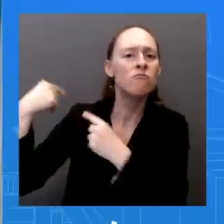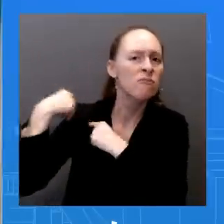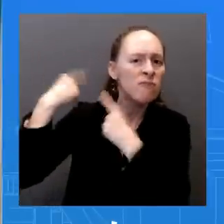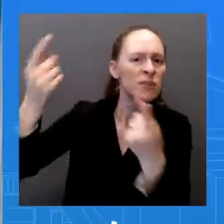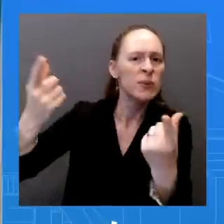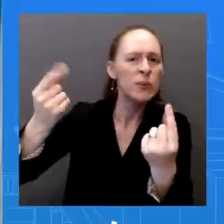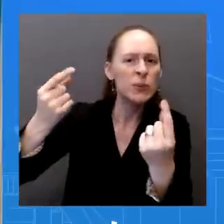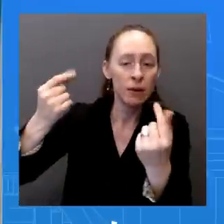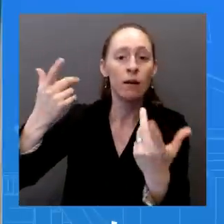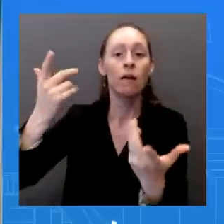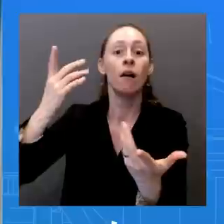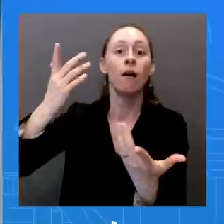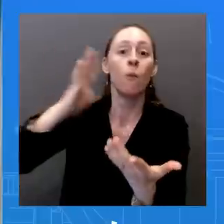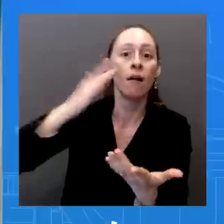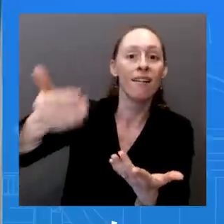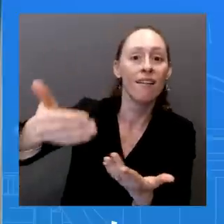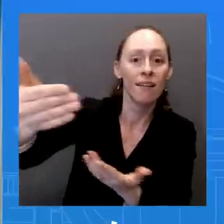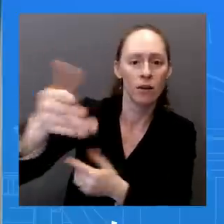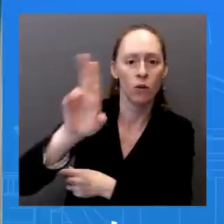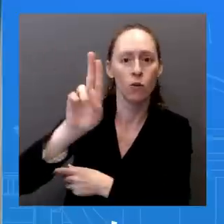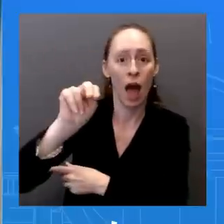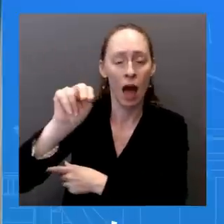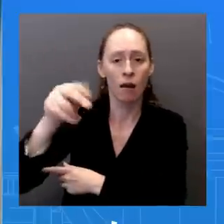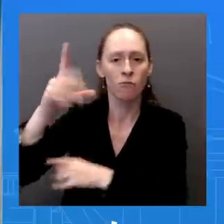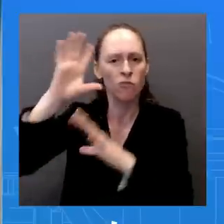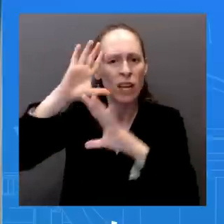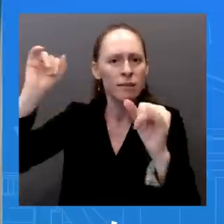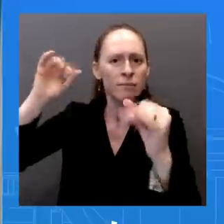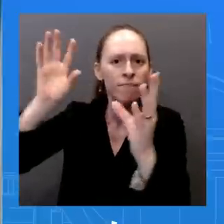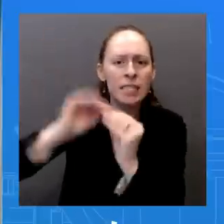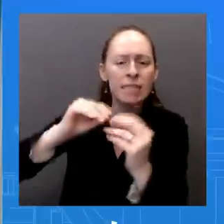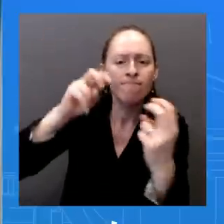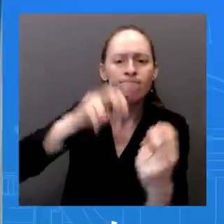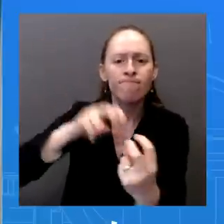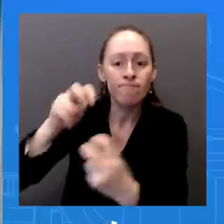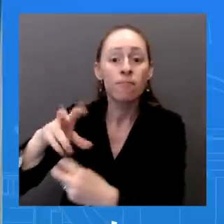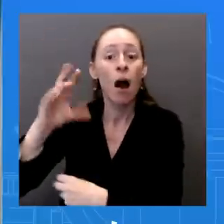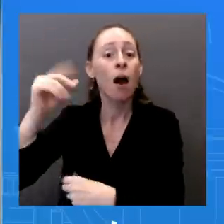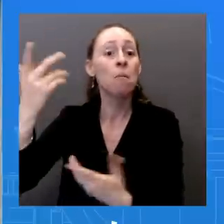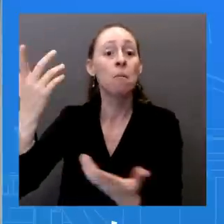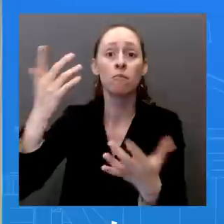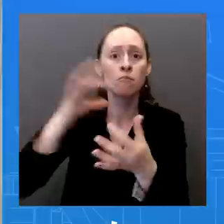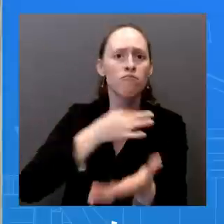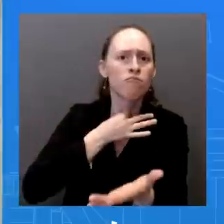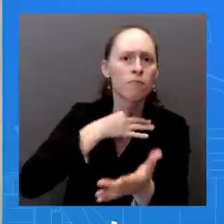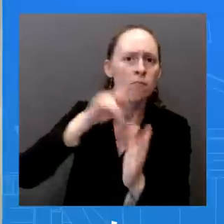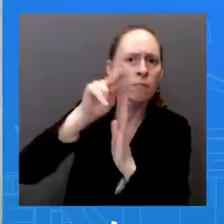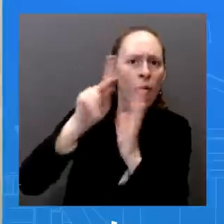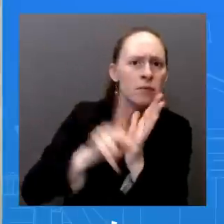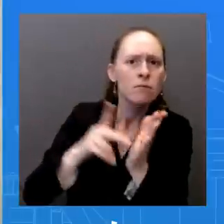and any other foreign policy questions that you might have. Jake, it's all yours.